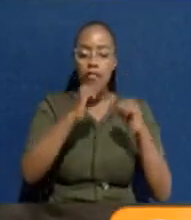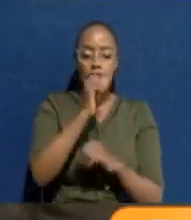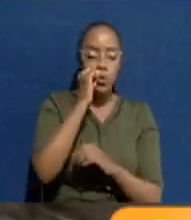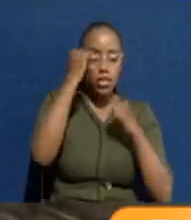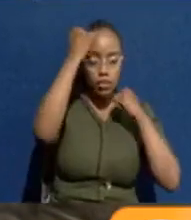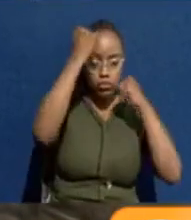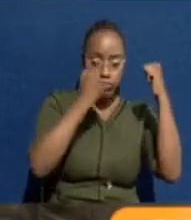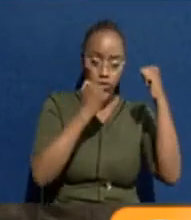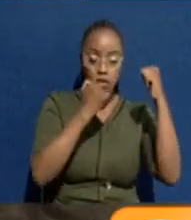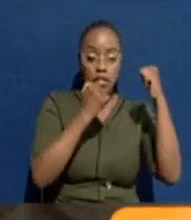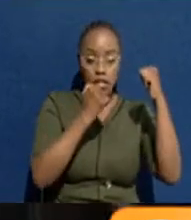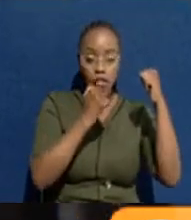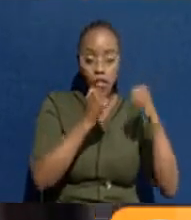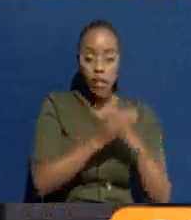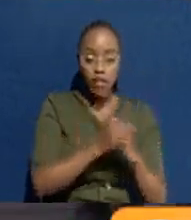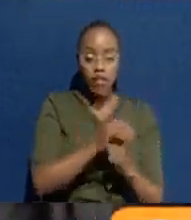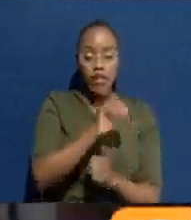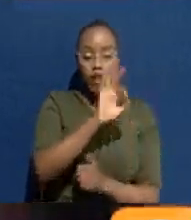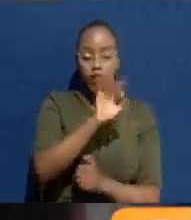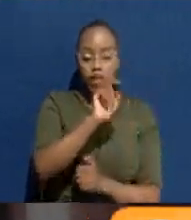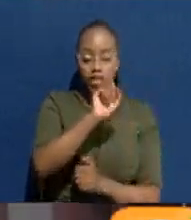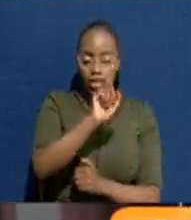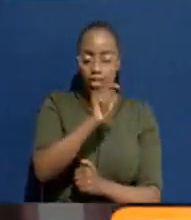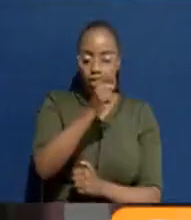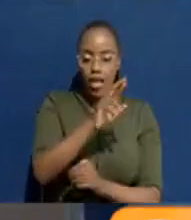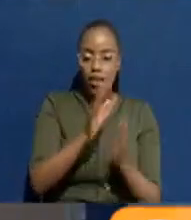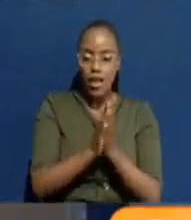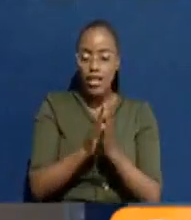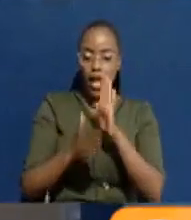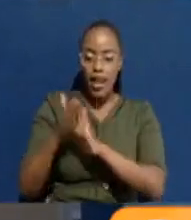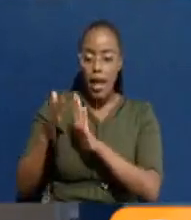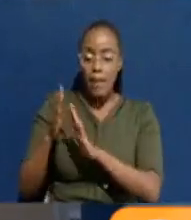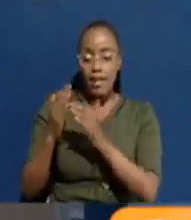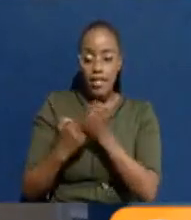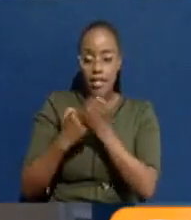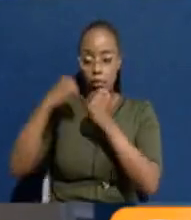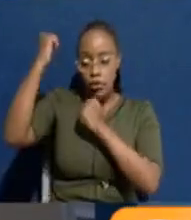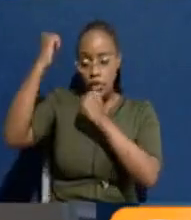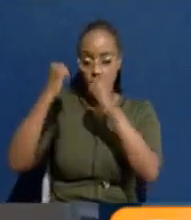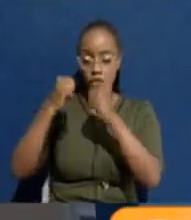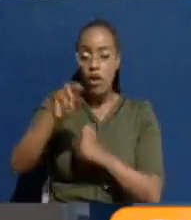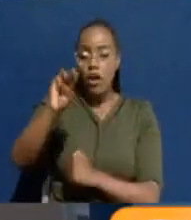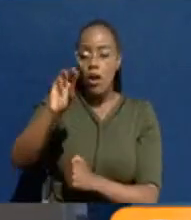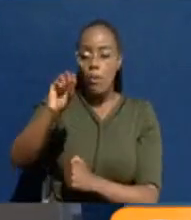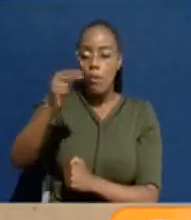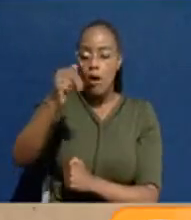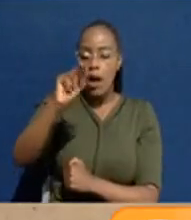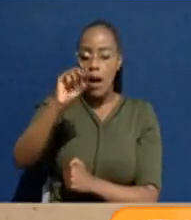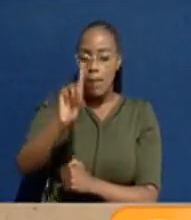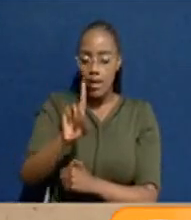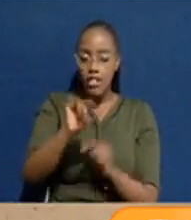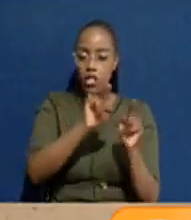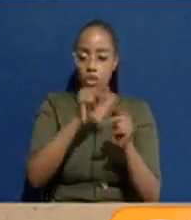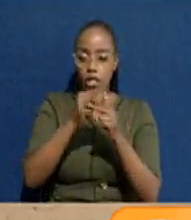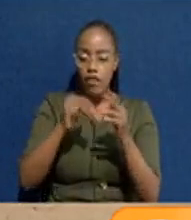Army Head General Abdel Fattah al-Burhan and the head of the Rapid Support Forces, General Mohamed Hamdan Dagalo, also